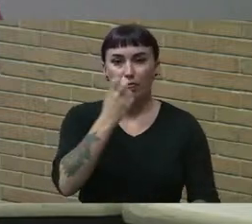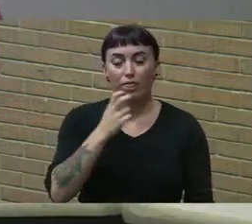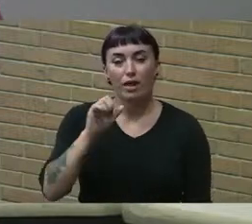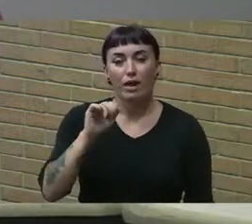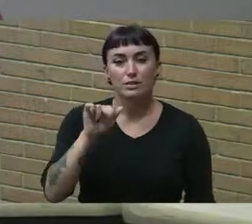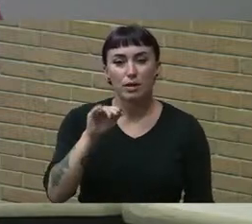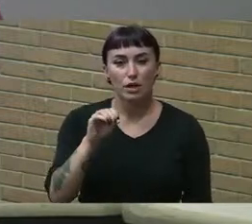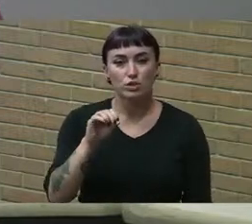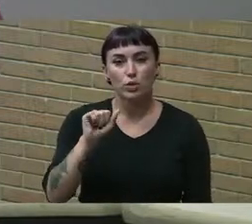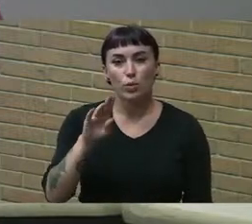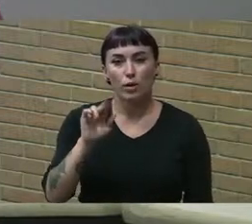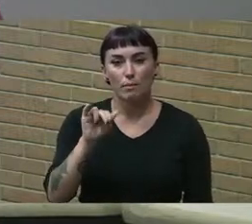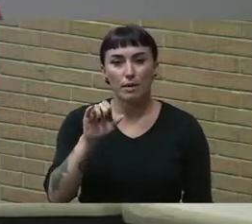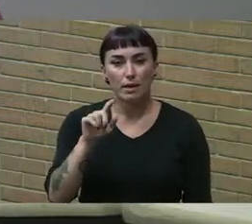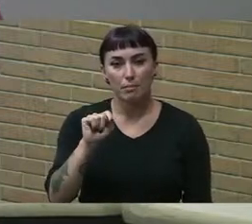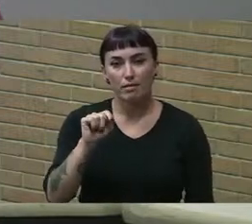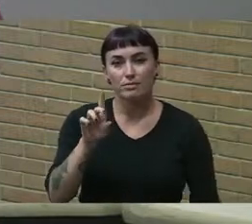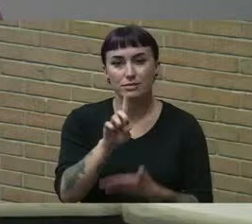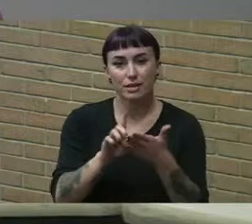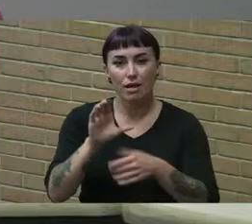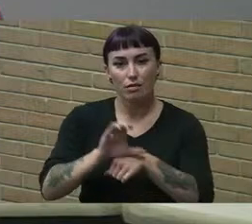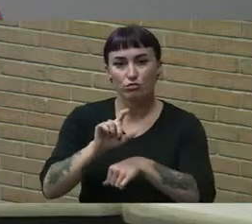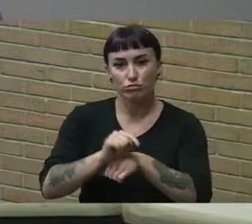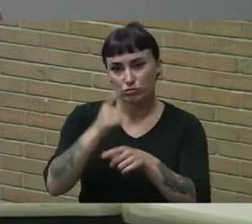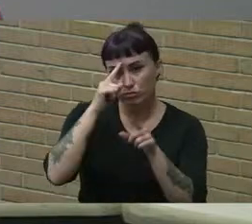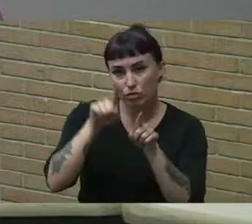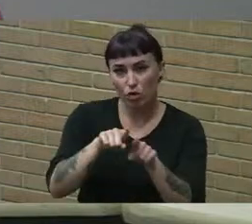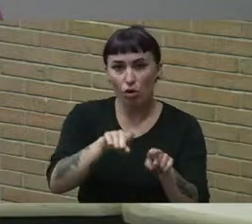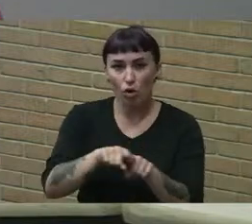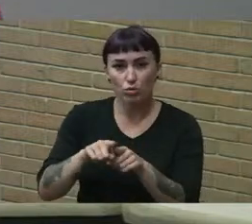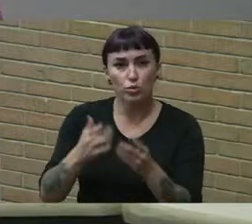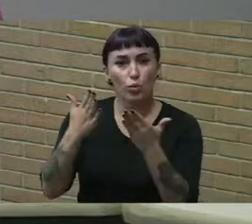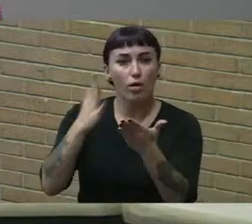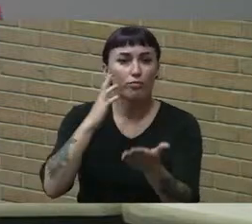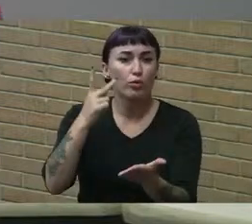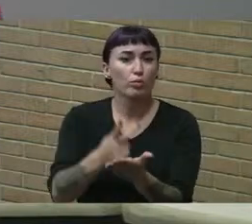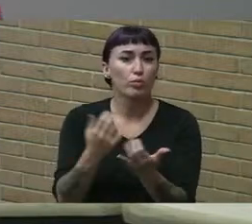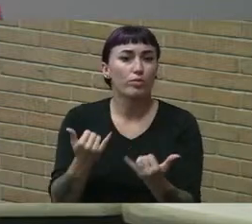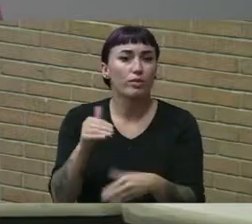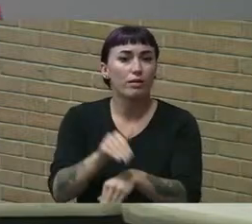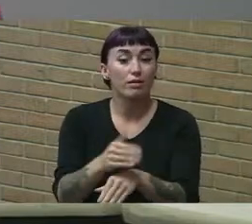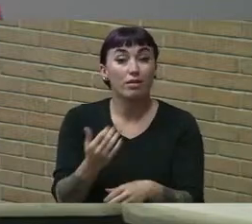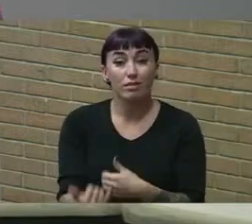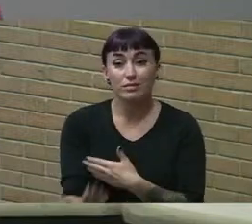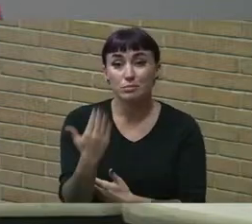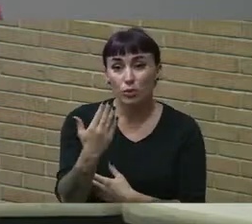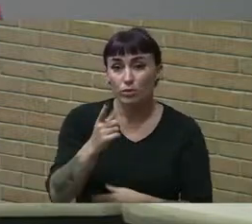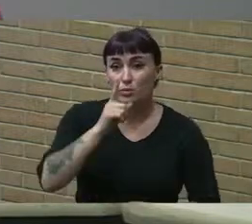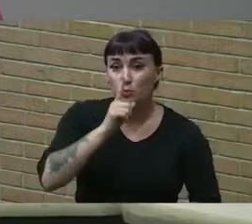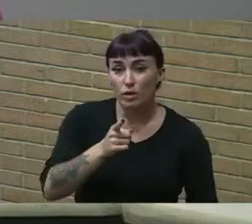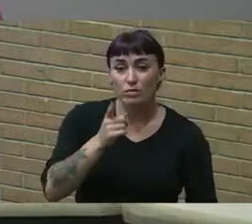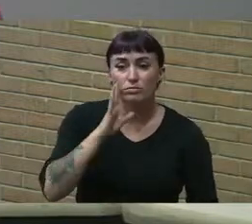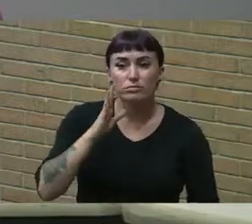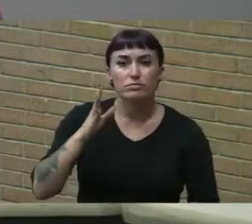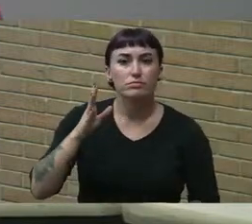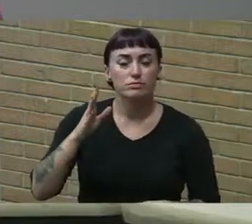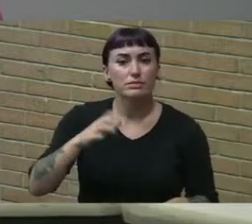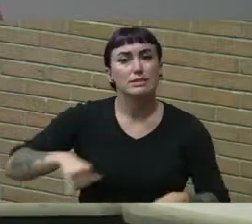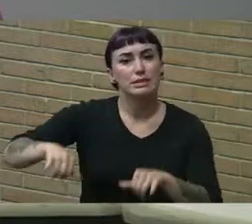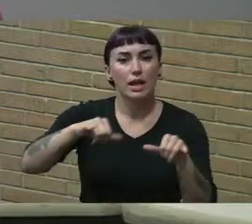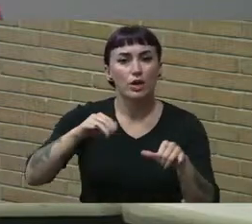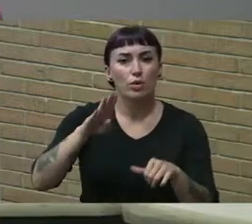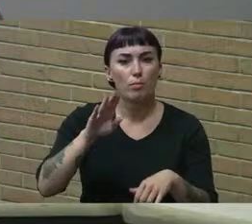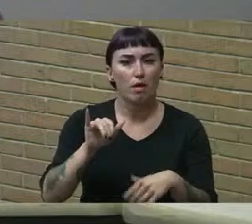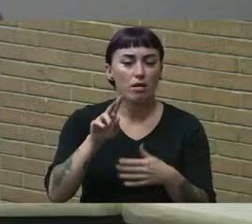abatement design consultants agreement is also up for approval this evening. And this morning there was the first of a standard